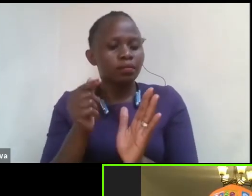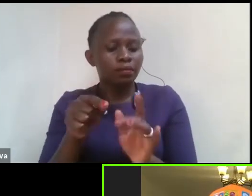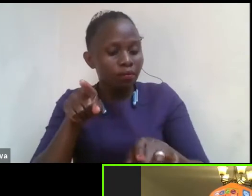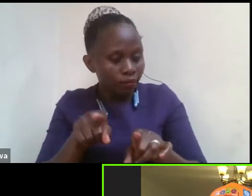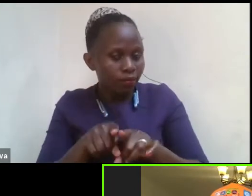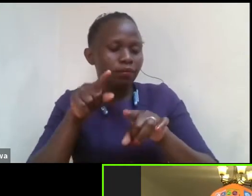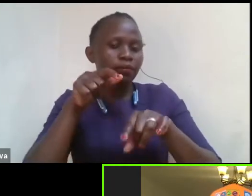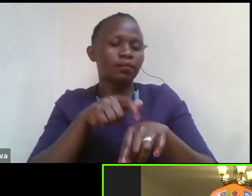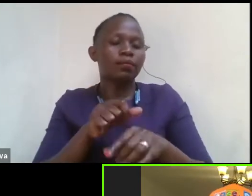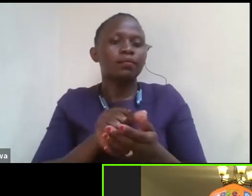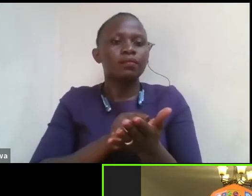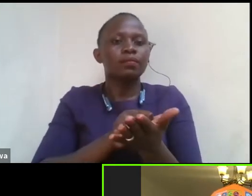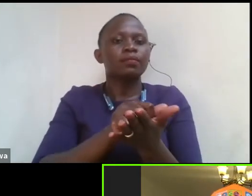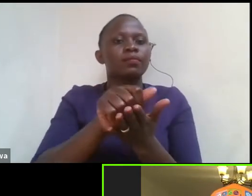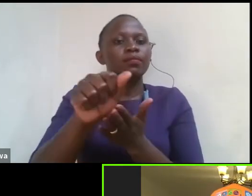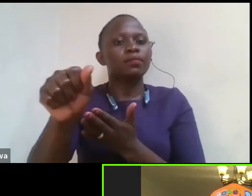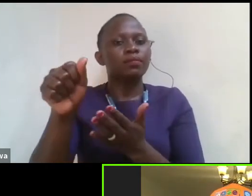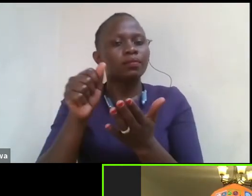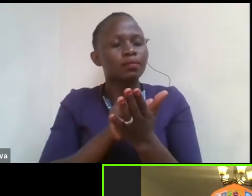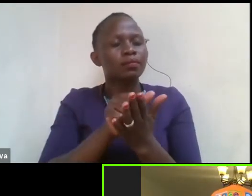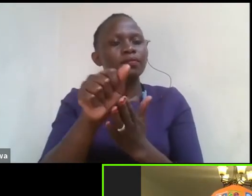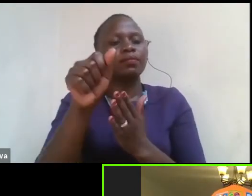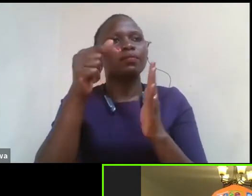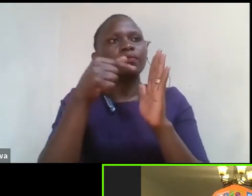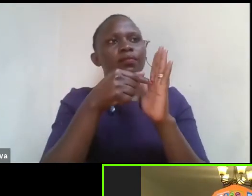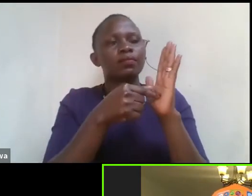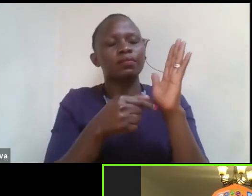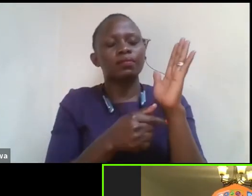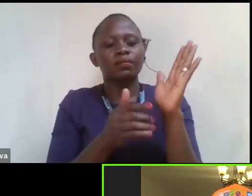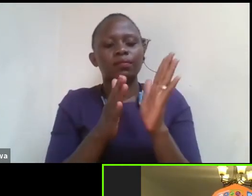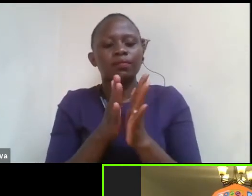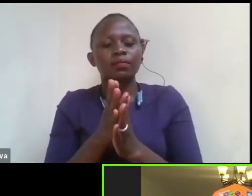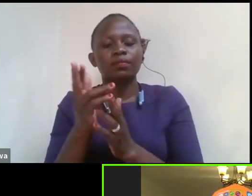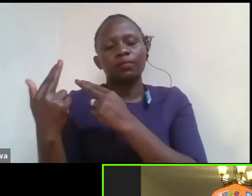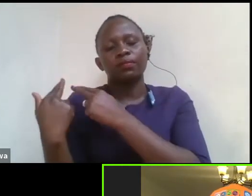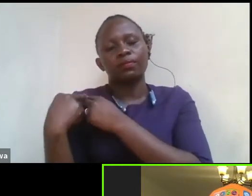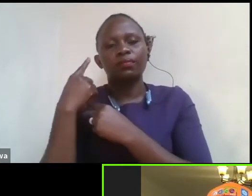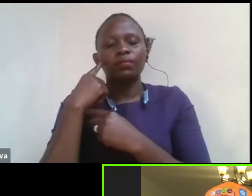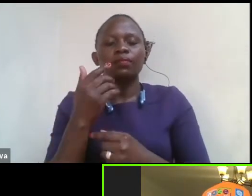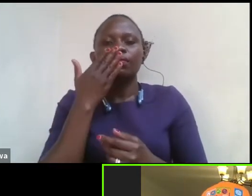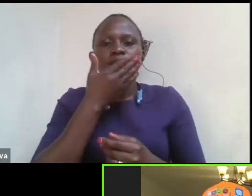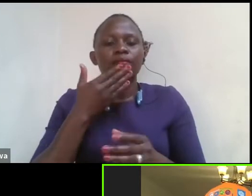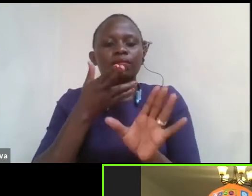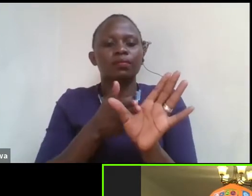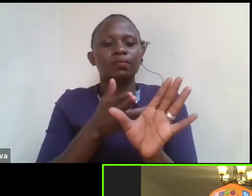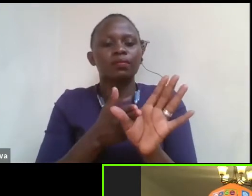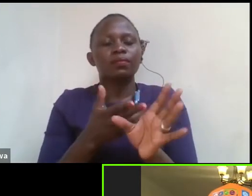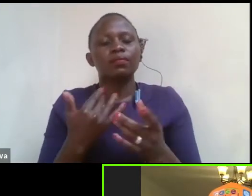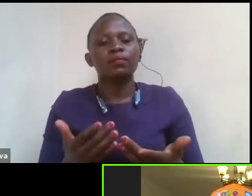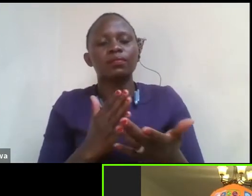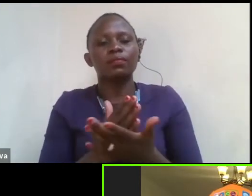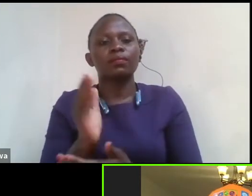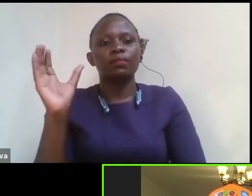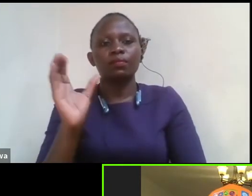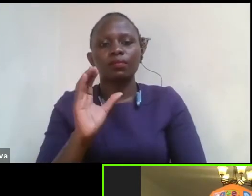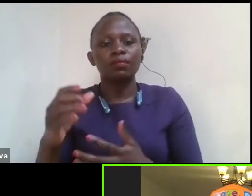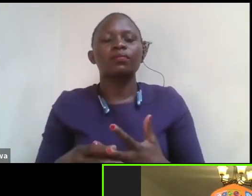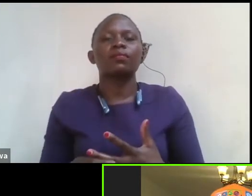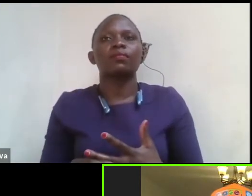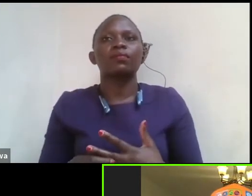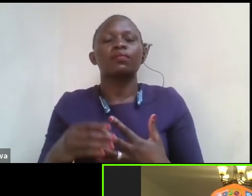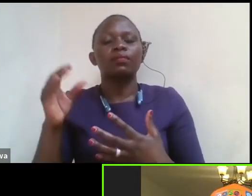published the regulations and laws for the oil and gas sector. Tony is also the founder of the National Content Council, a council geared towards